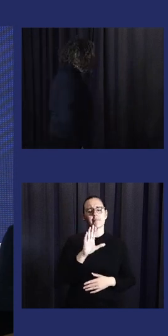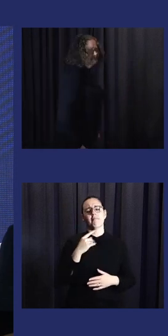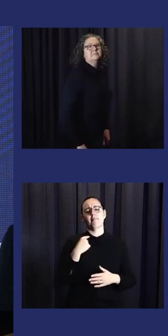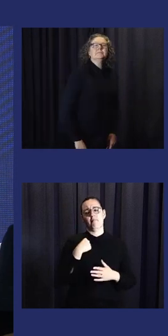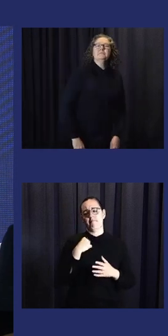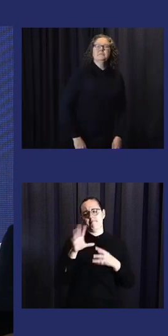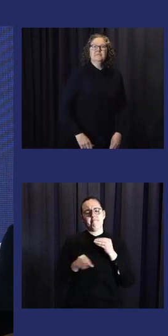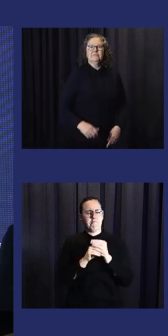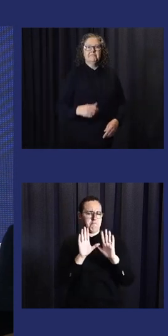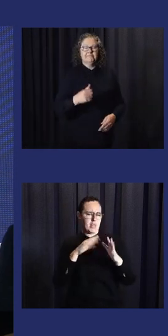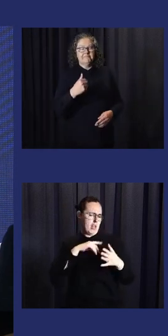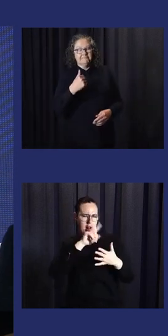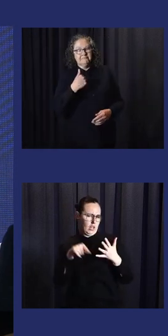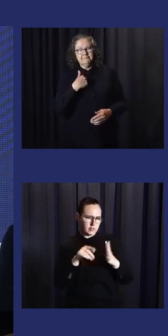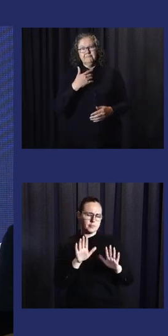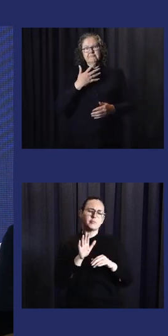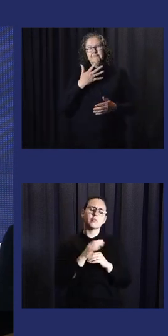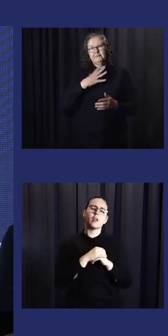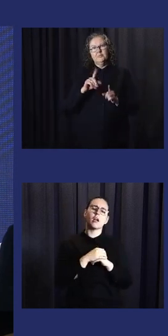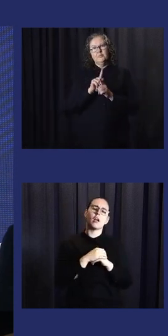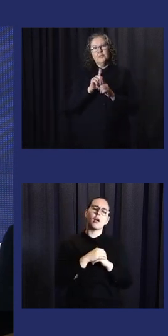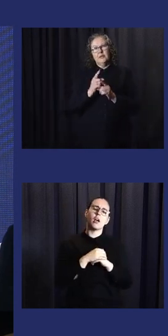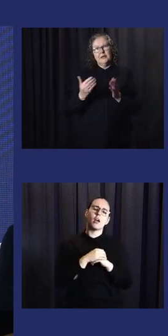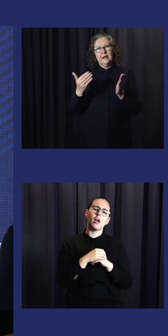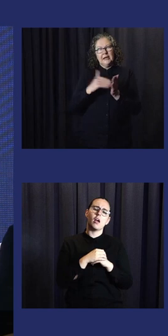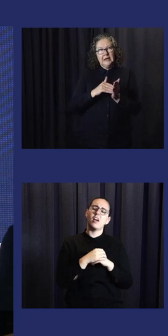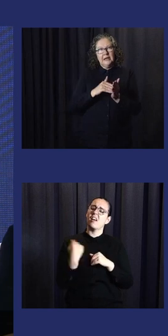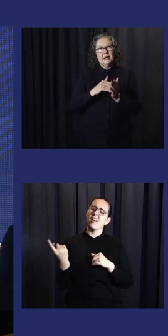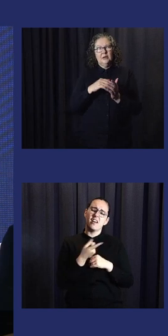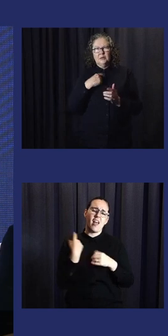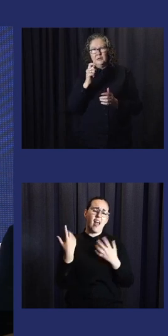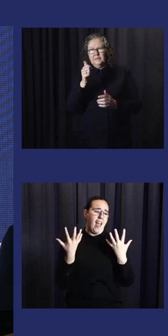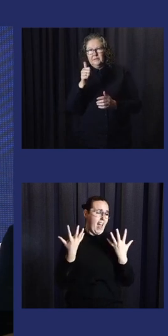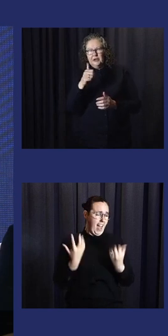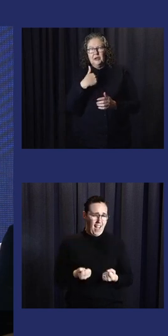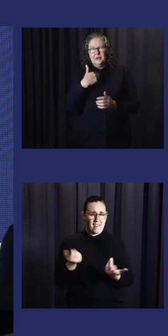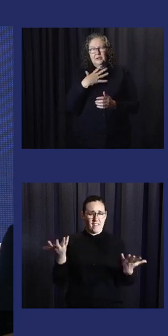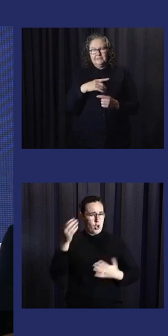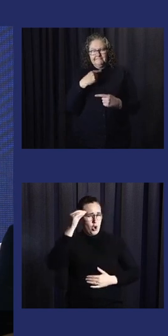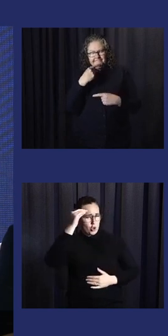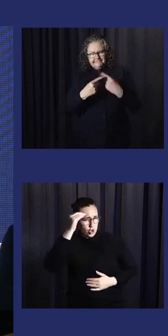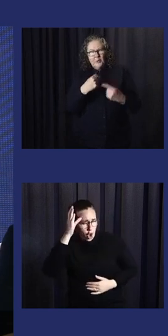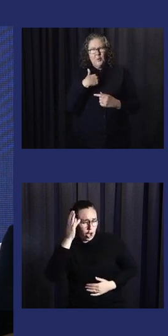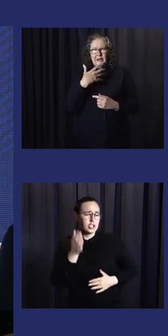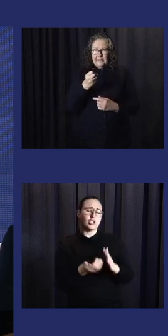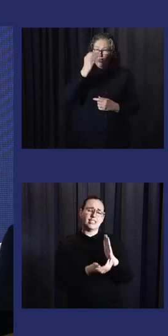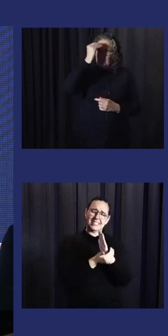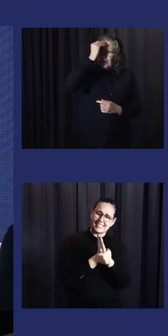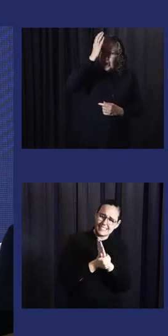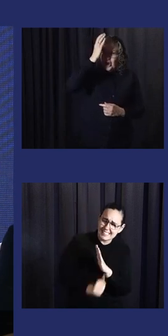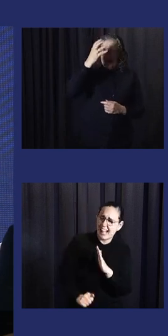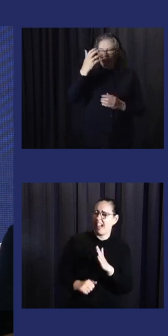with this notion that we have the knowledge, the skills and the experience we